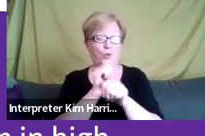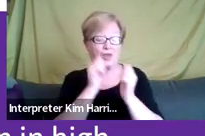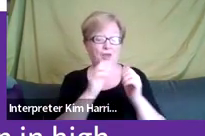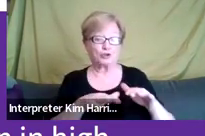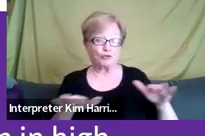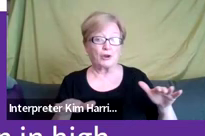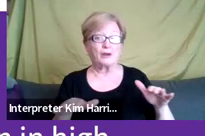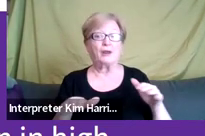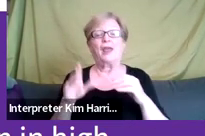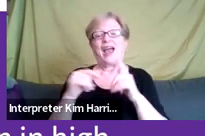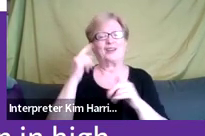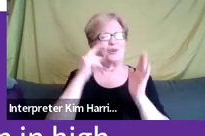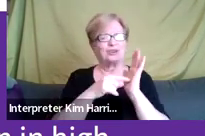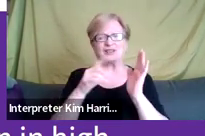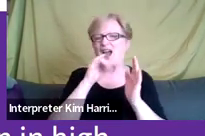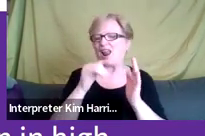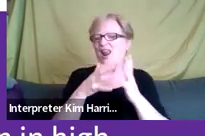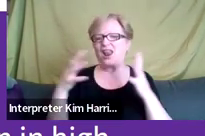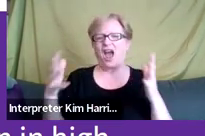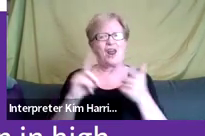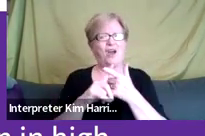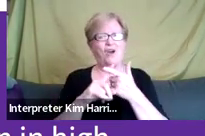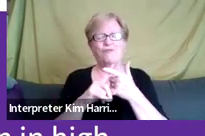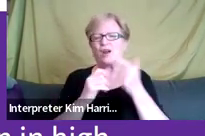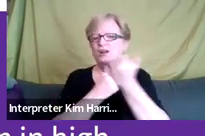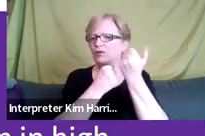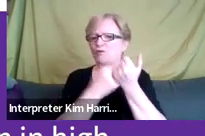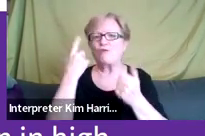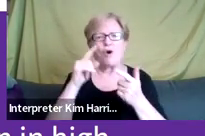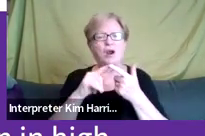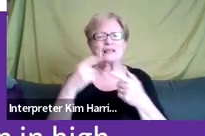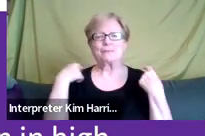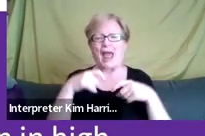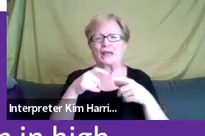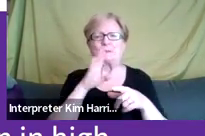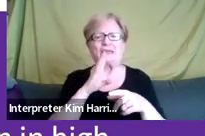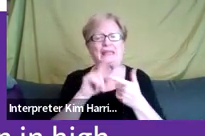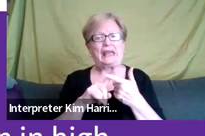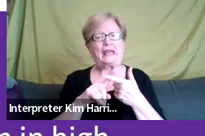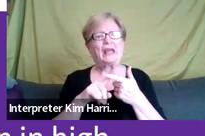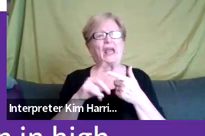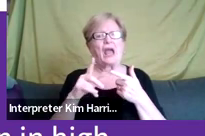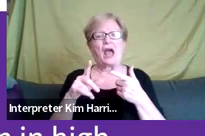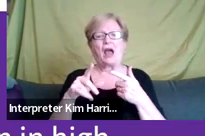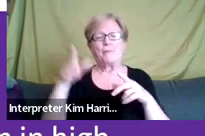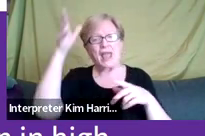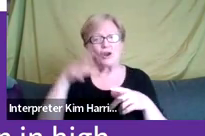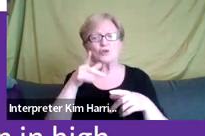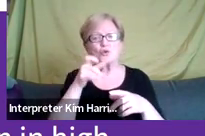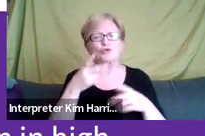a lot of representation for Spanish speaking families to be able to advocate for their children who had